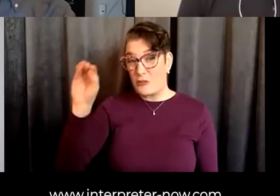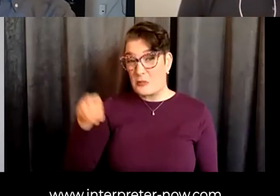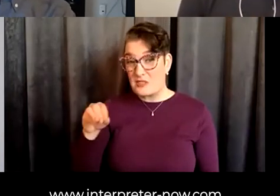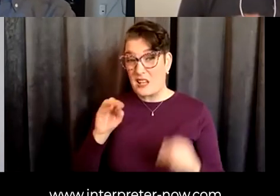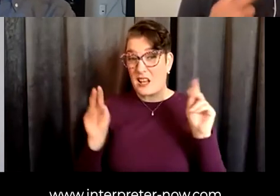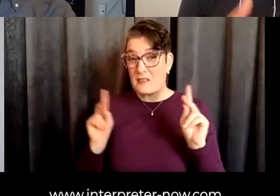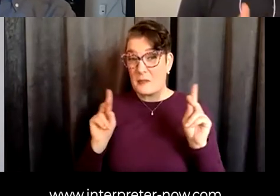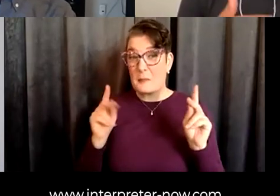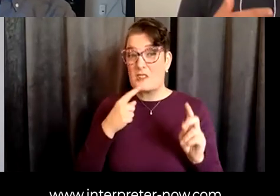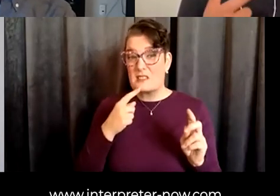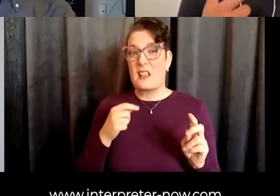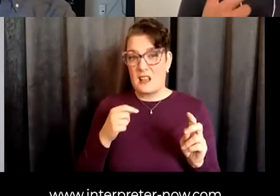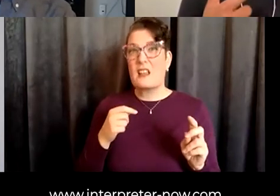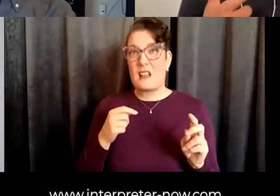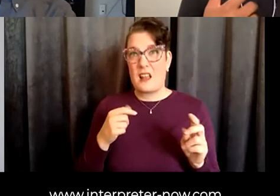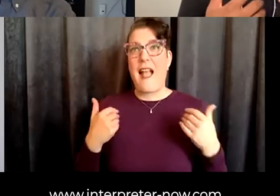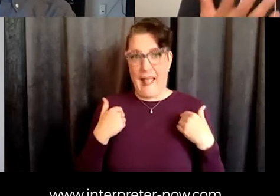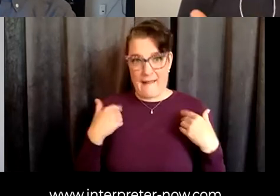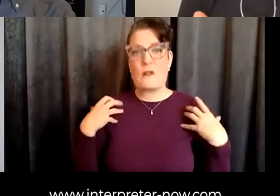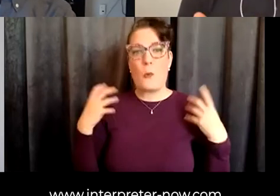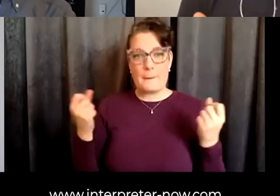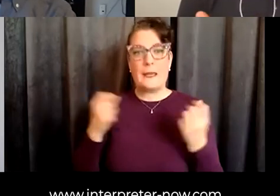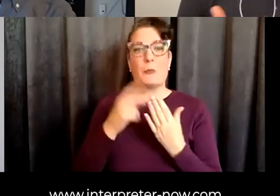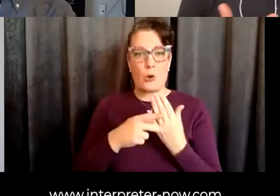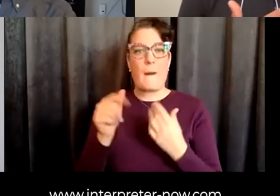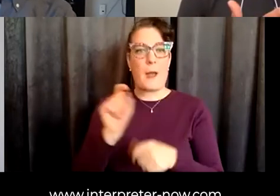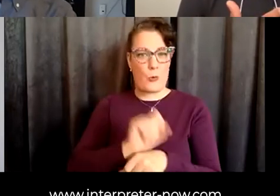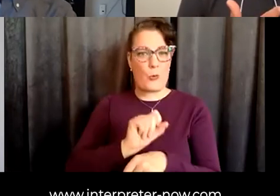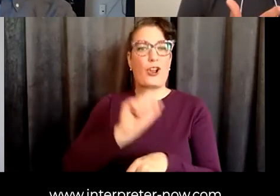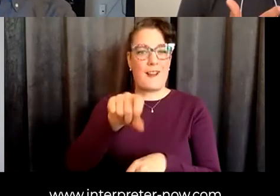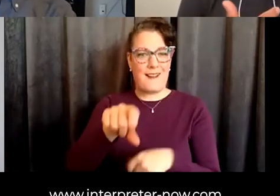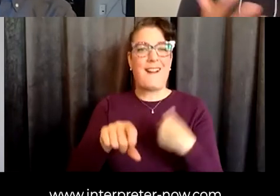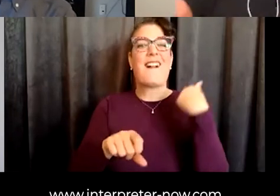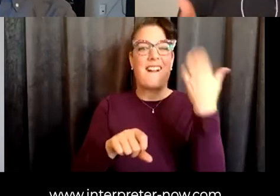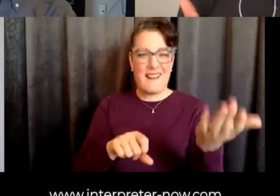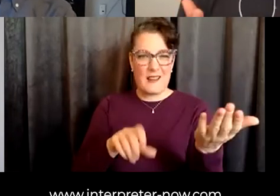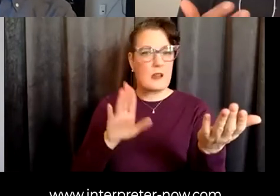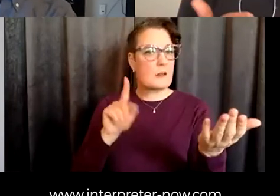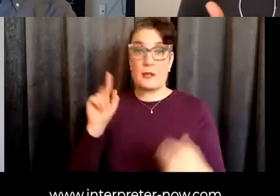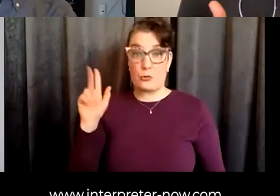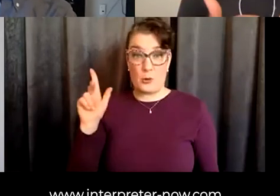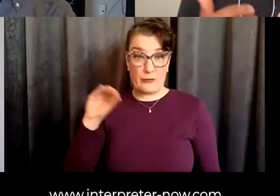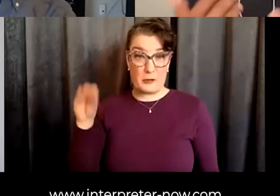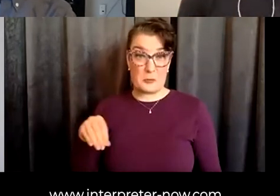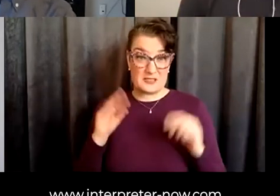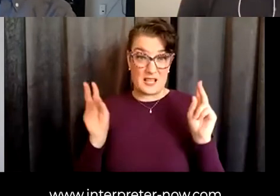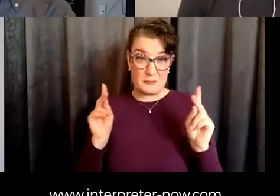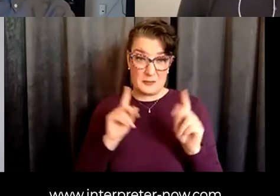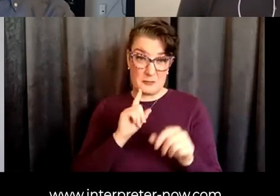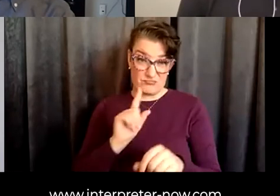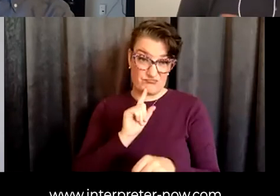people said that there was a well-being program offered, but it was like 23% of the people were actually using